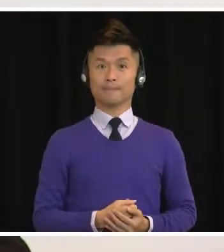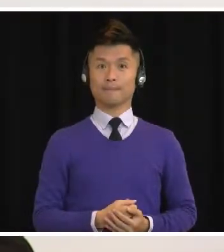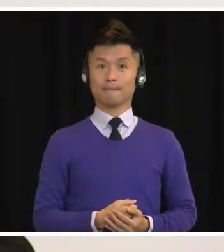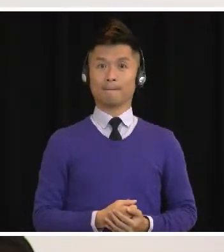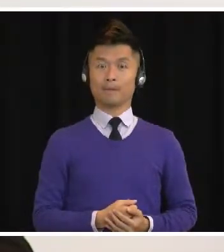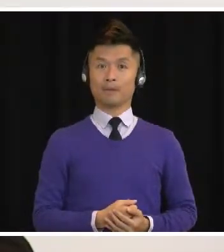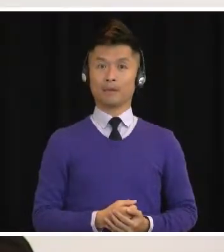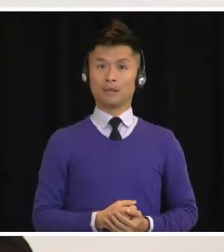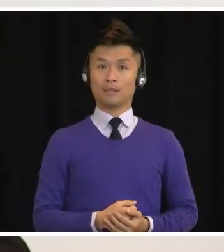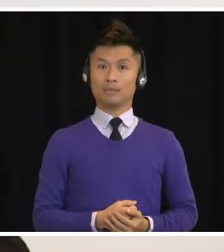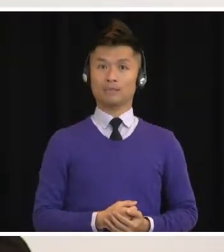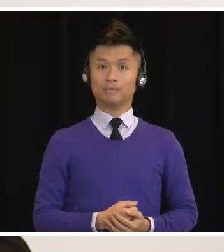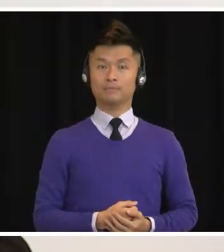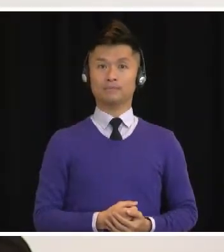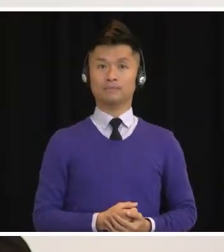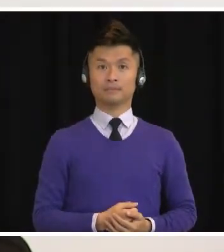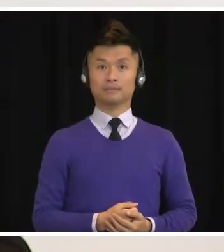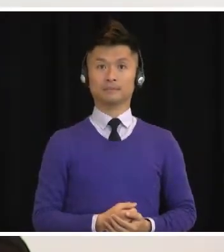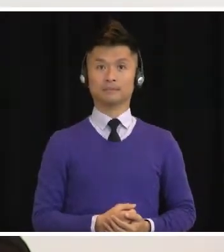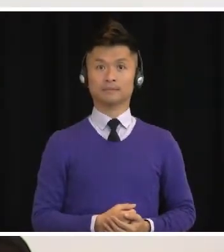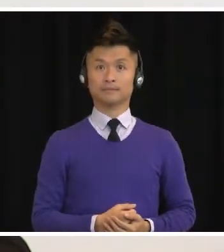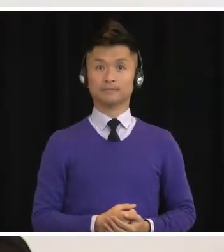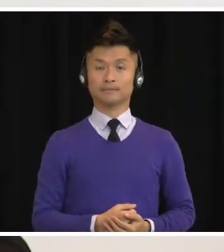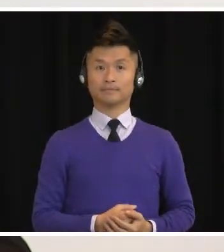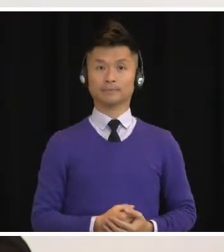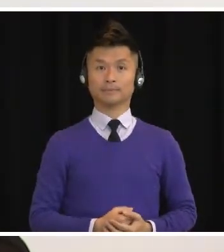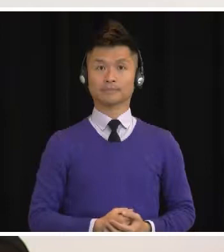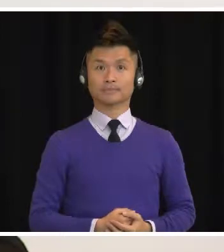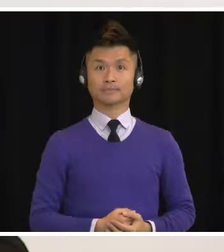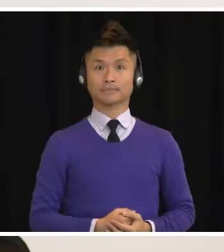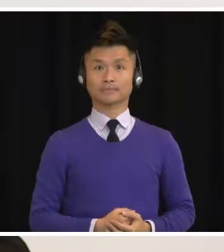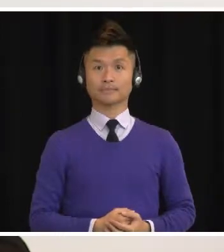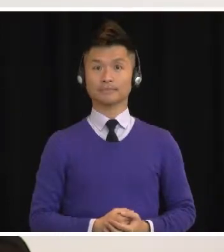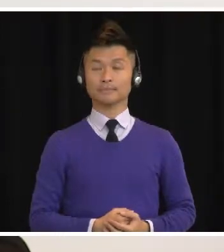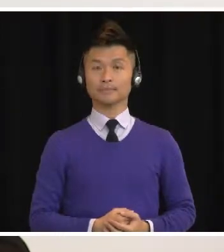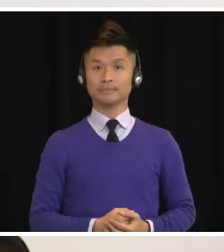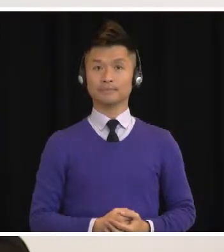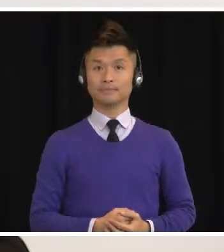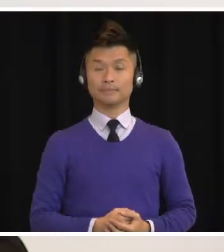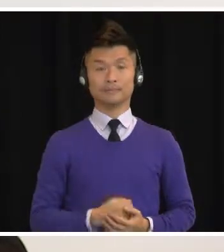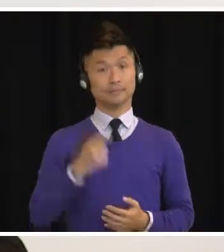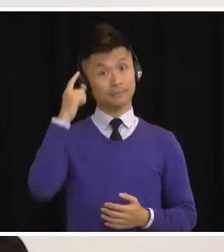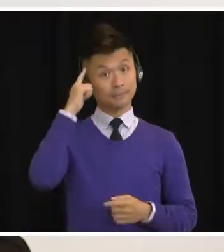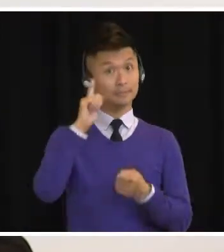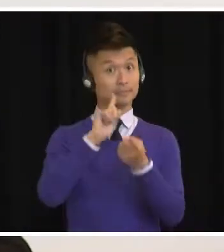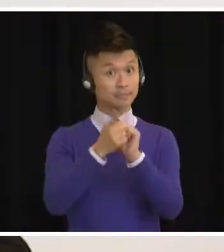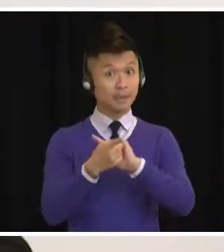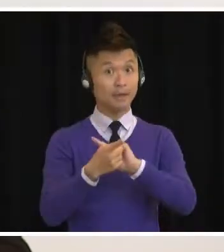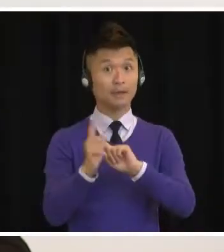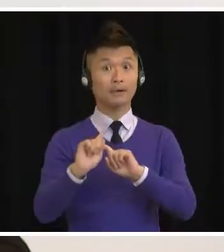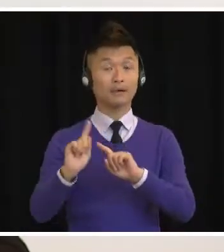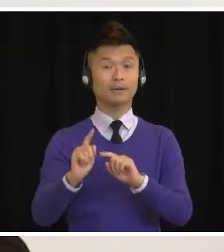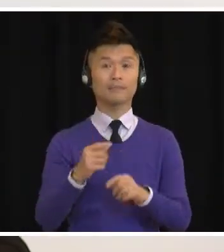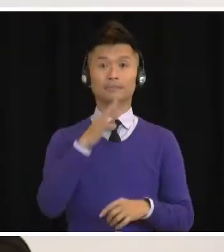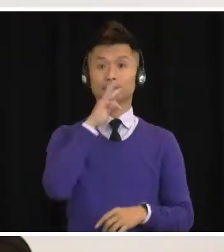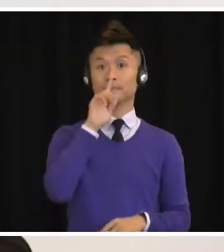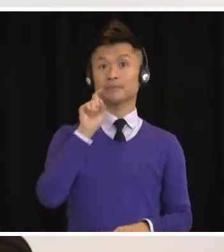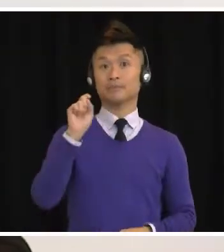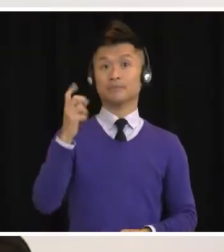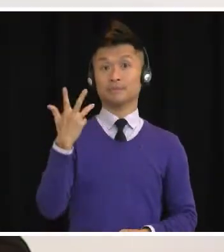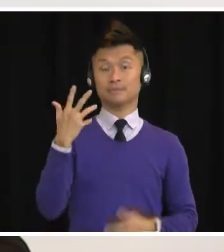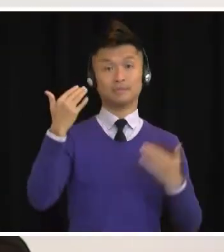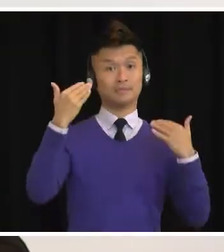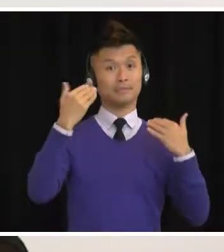made your decision that a child of 18 can decide to get